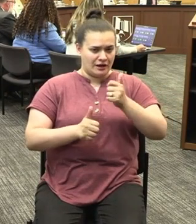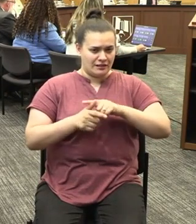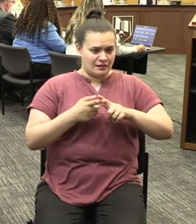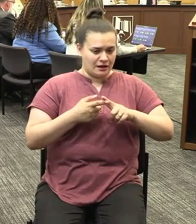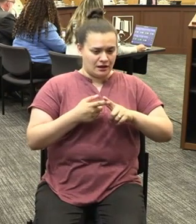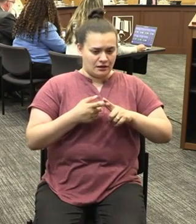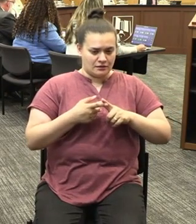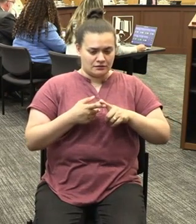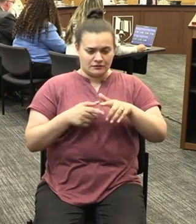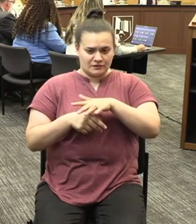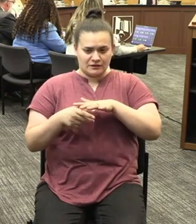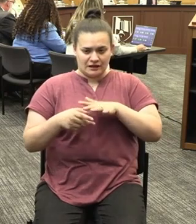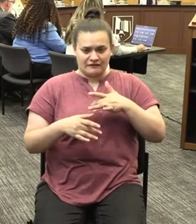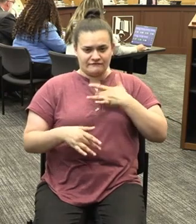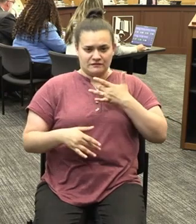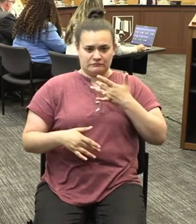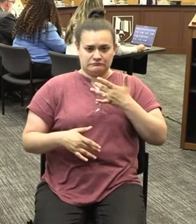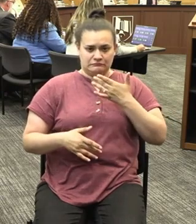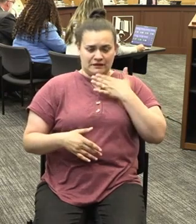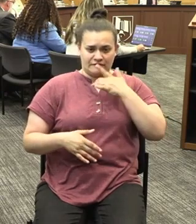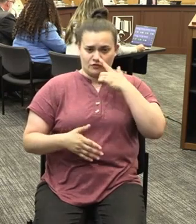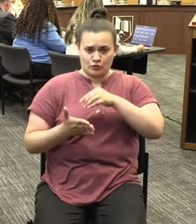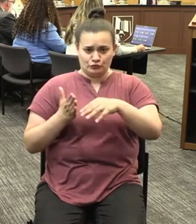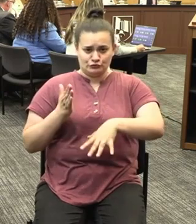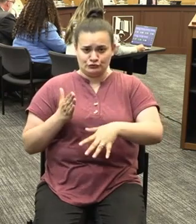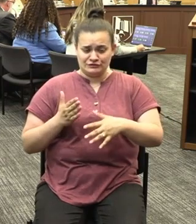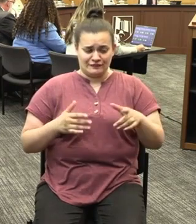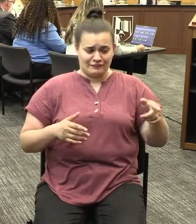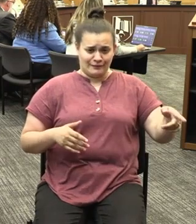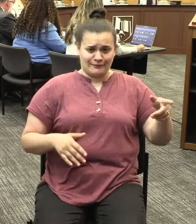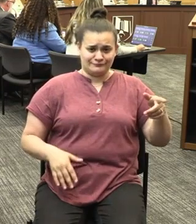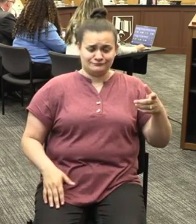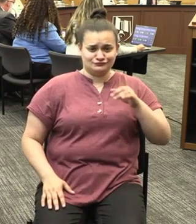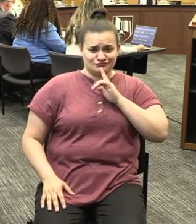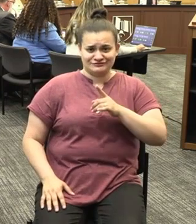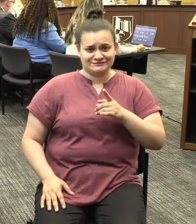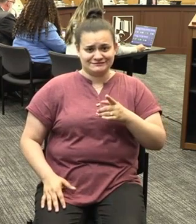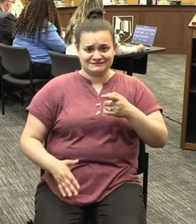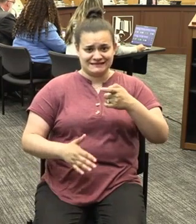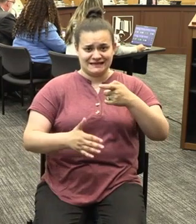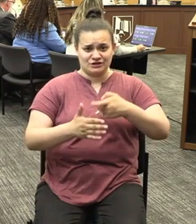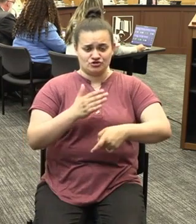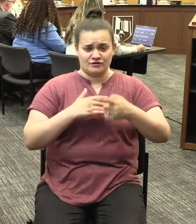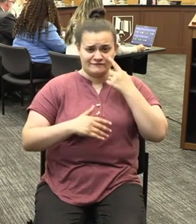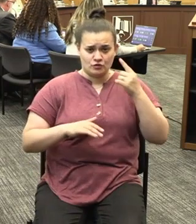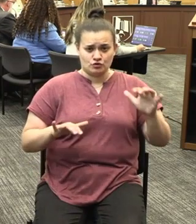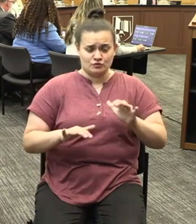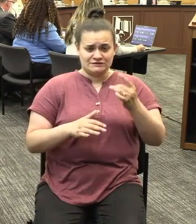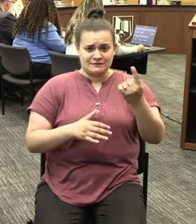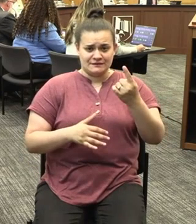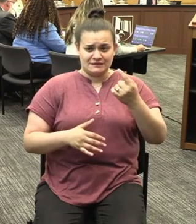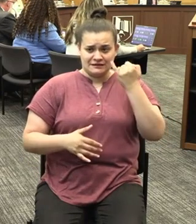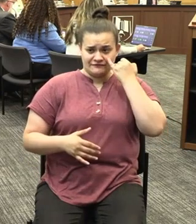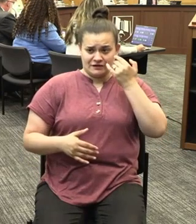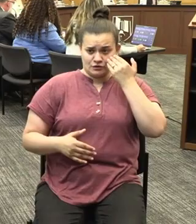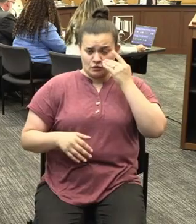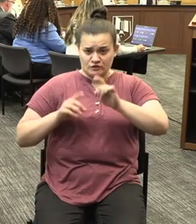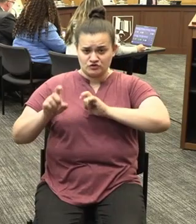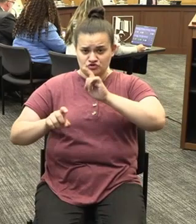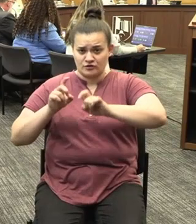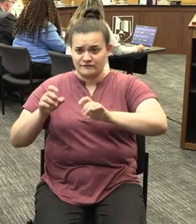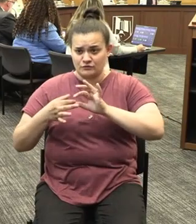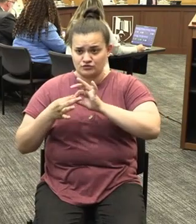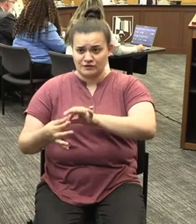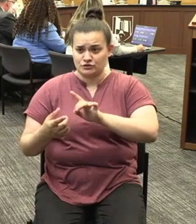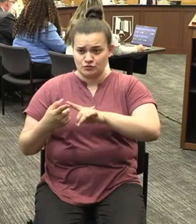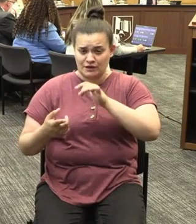which is 200. I really feel bad for the students that they're basically getting fined for doing something that if I had known the survey had anything to do with it, I would have